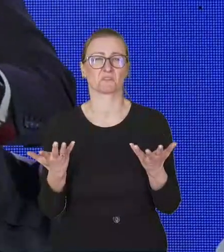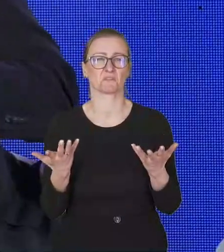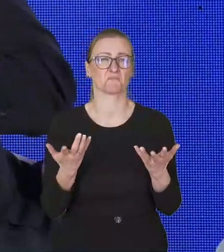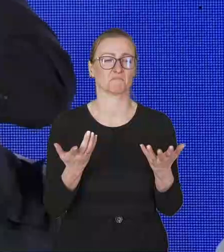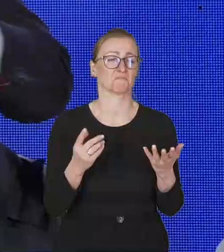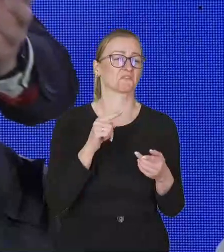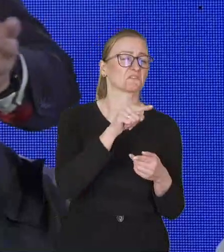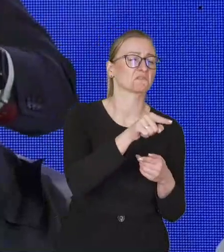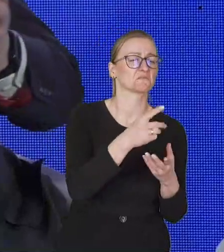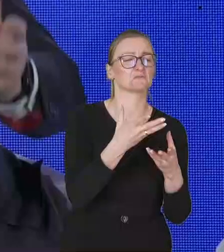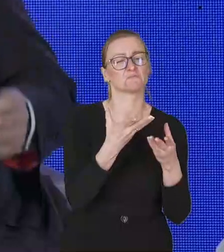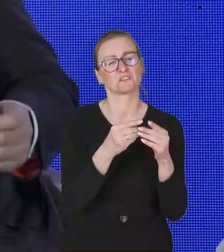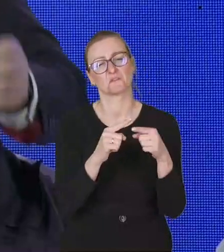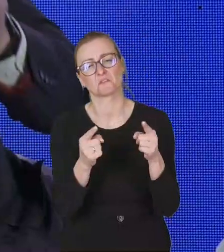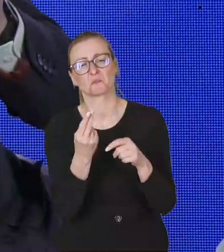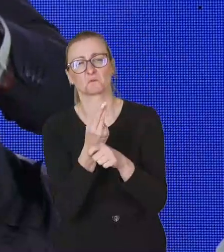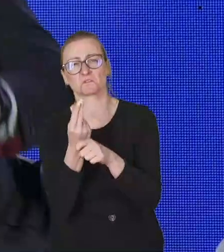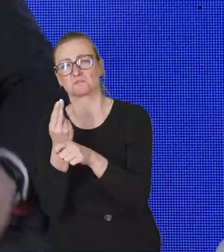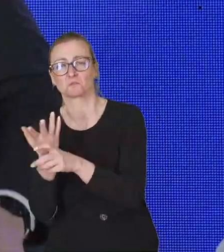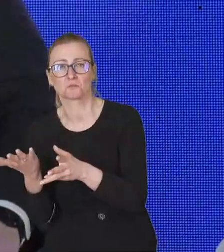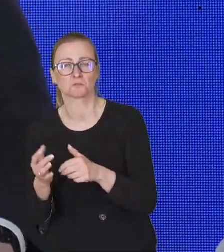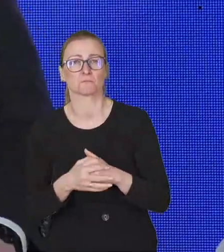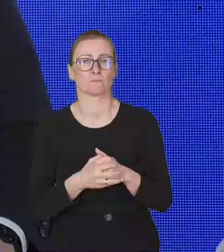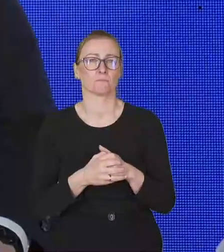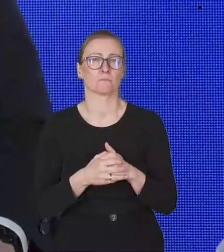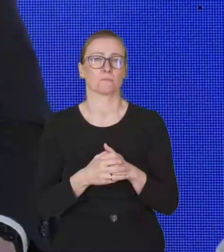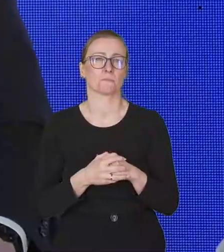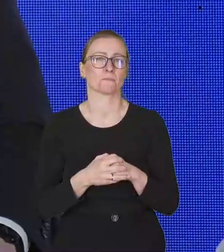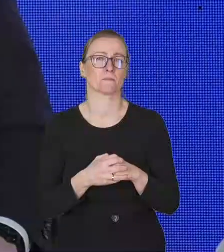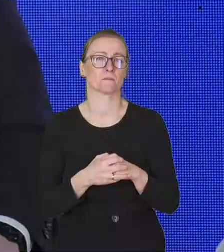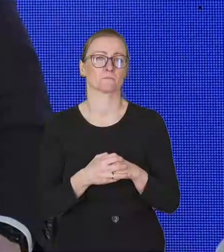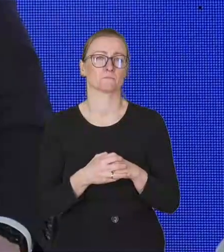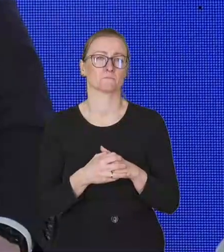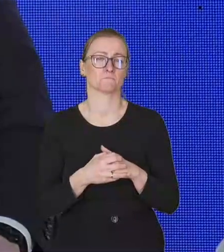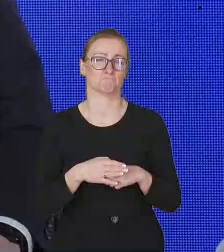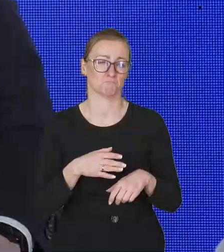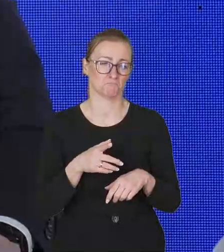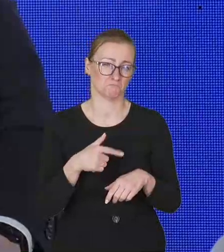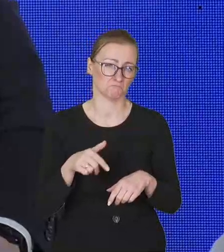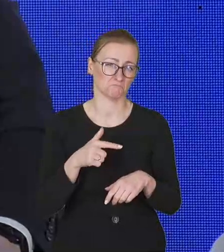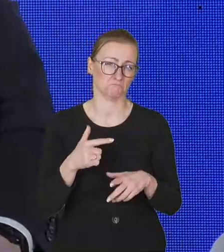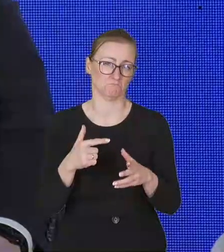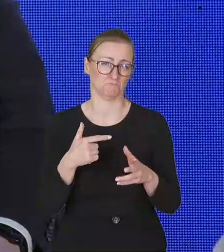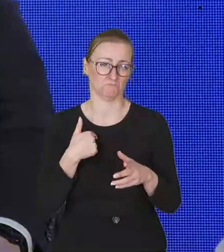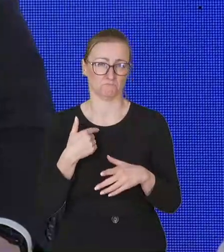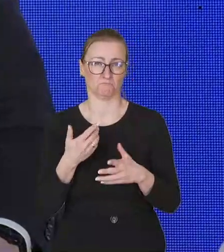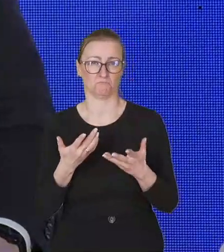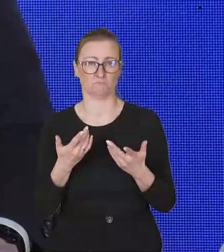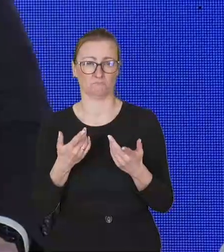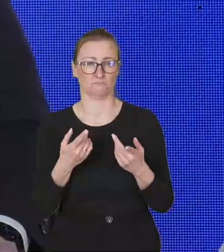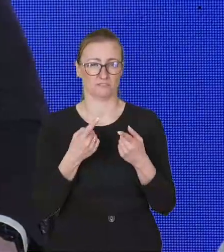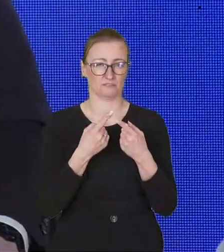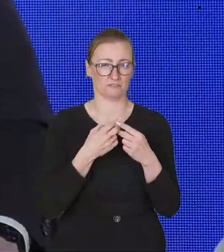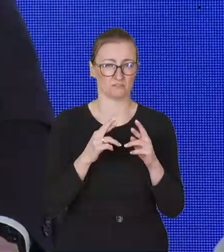standing ready to do it. But let me mention another aspect, and this is on the single market. These are value